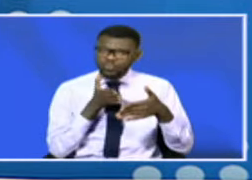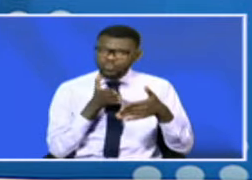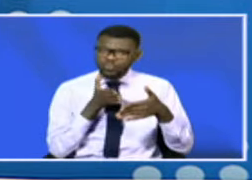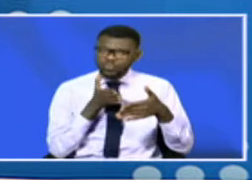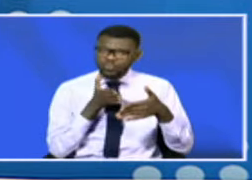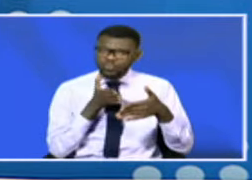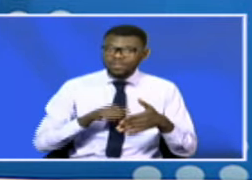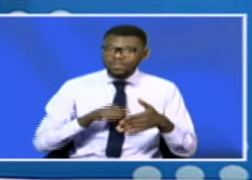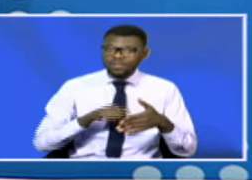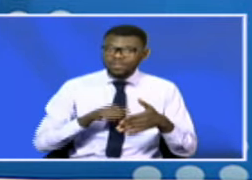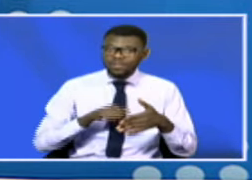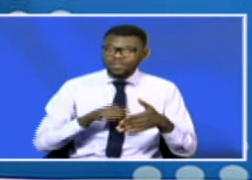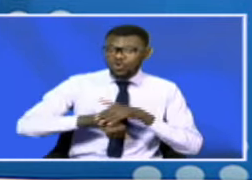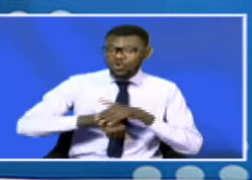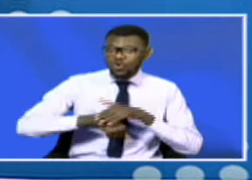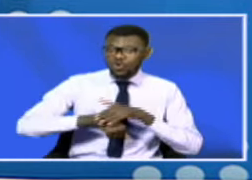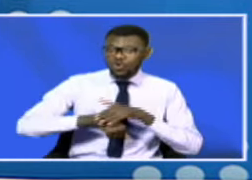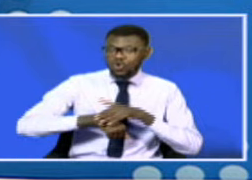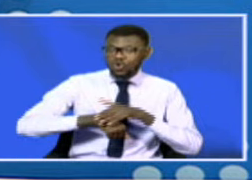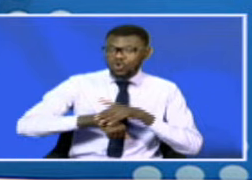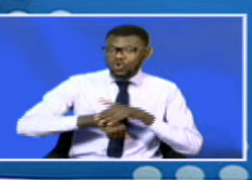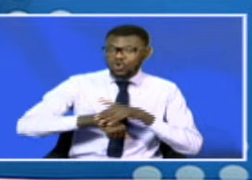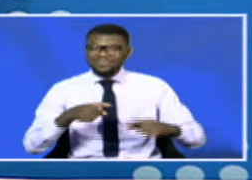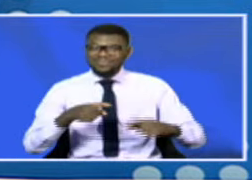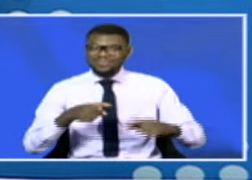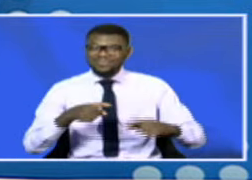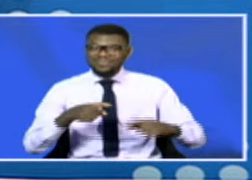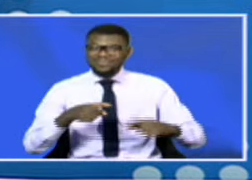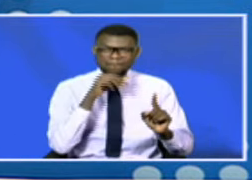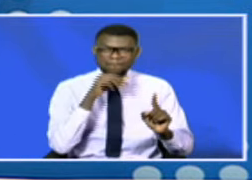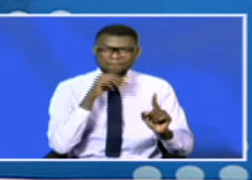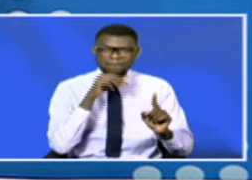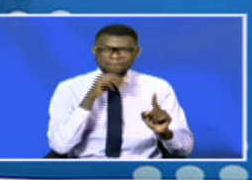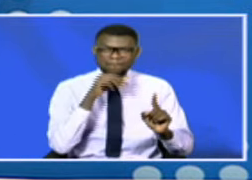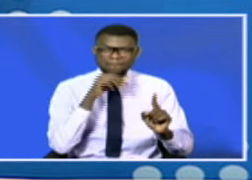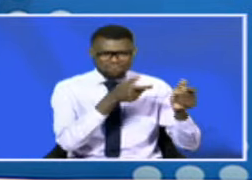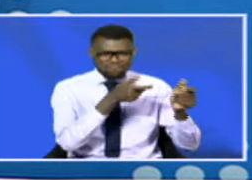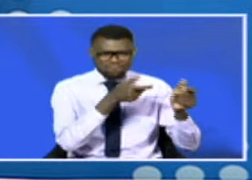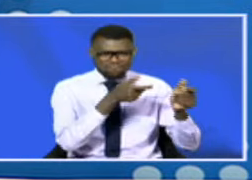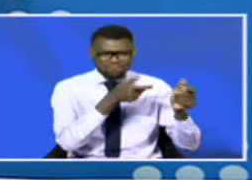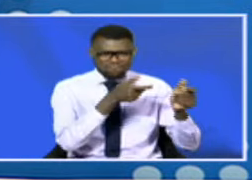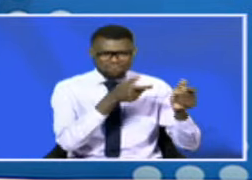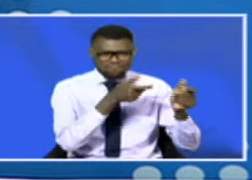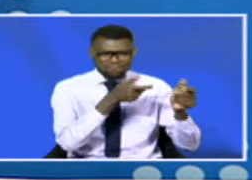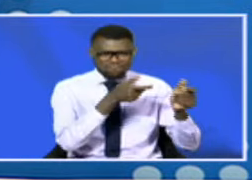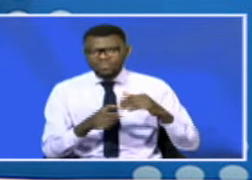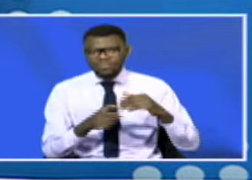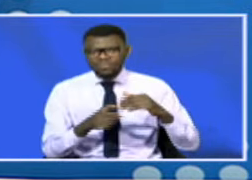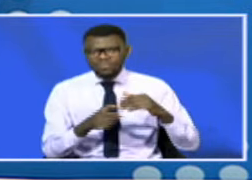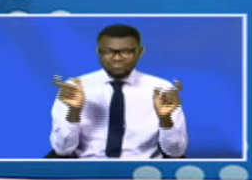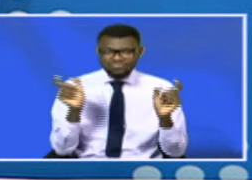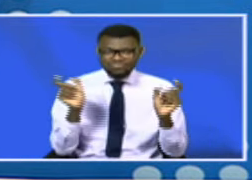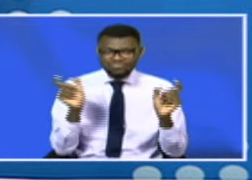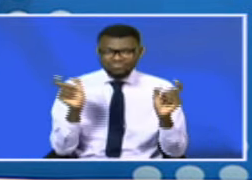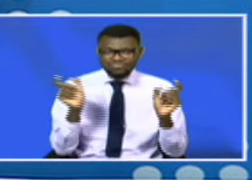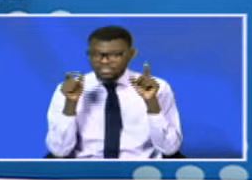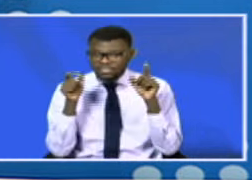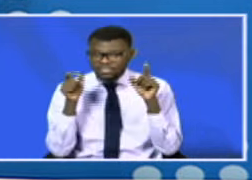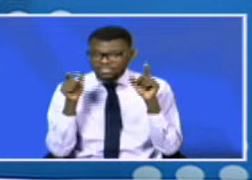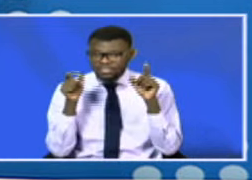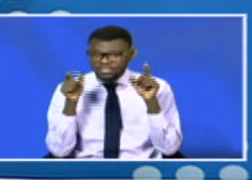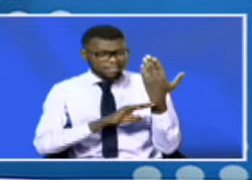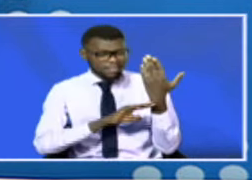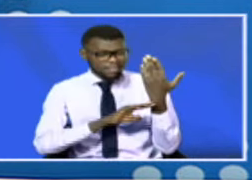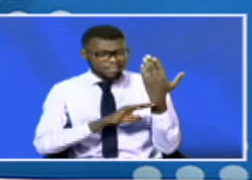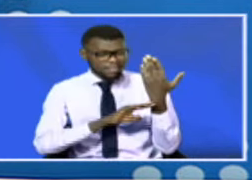was held with the sole aim of attracting more men to come for HIV screening. This even as many teenage mothers and